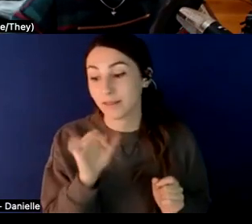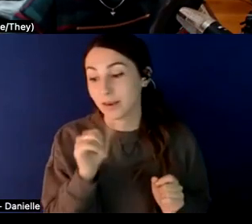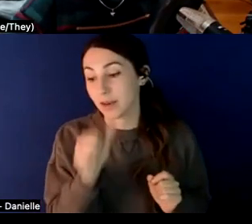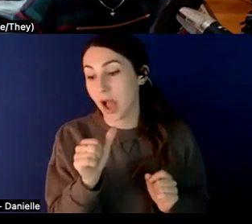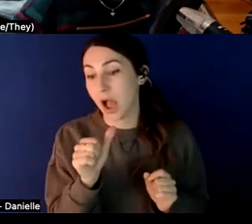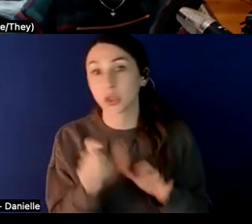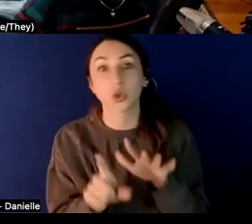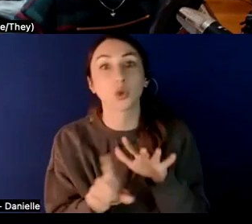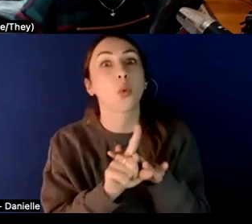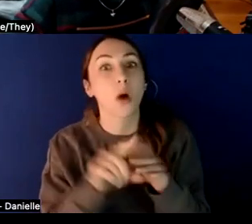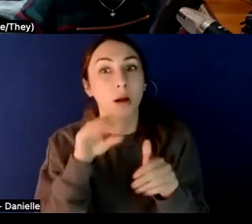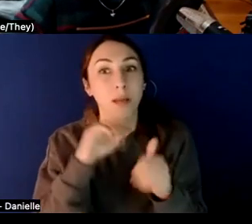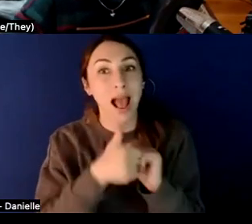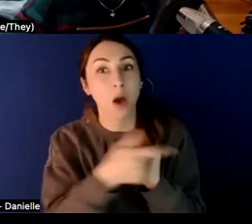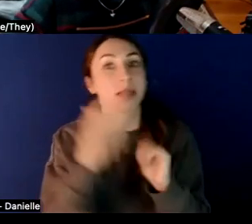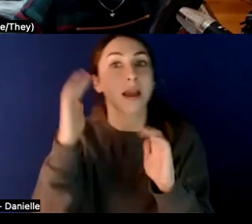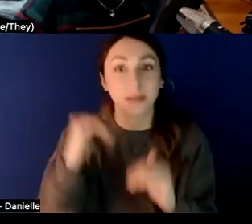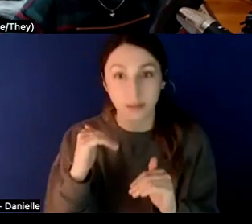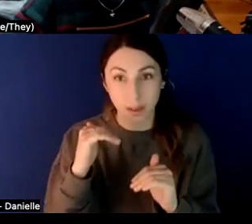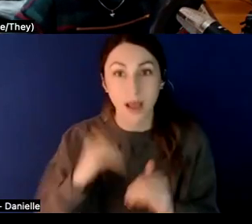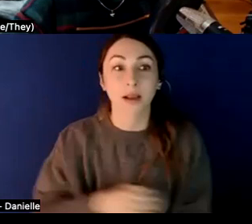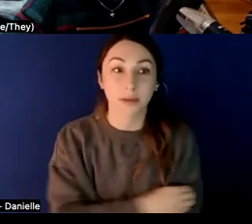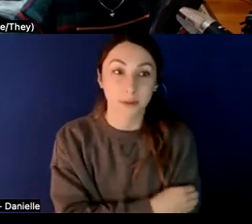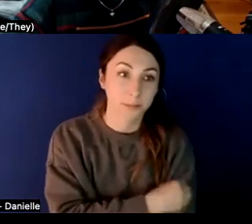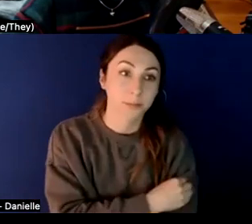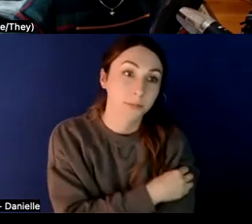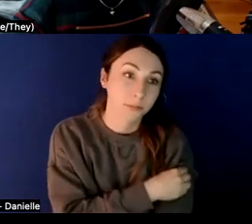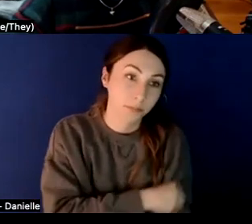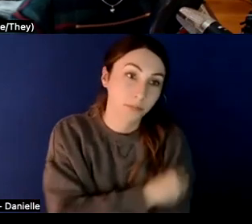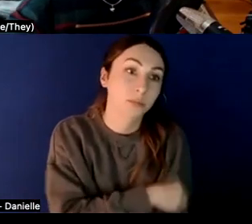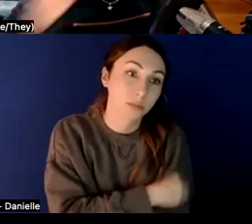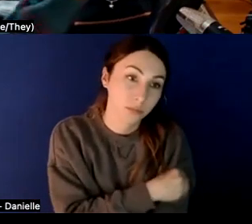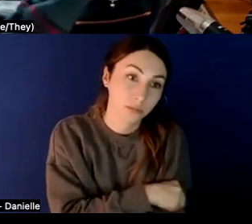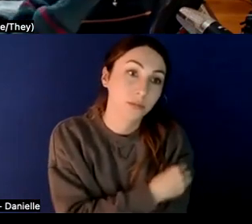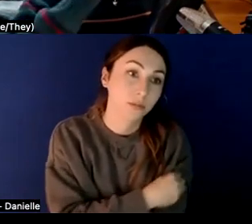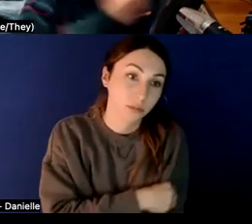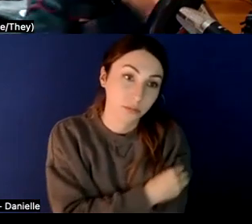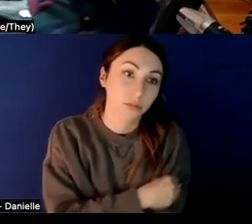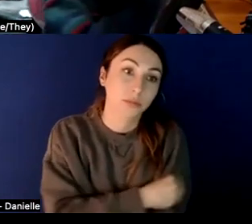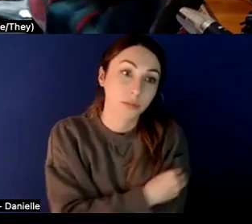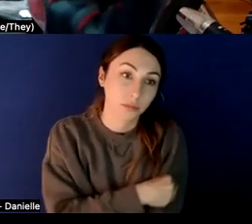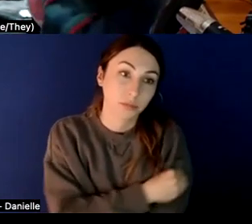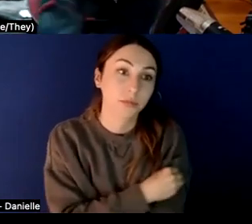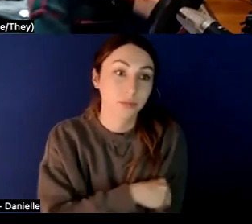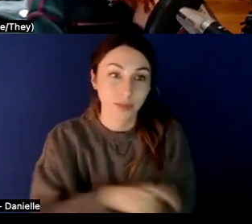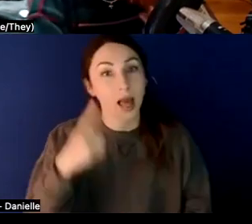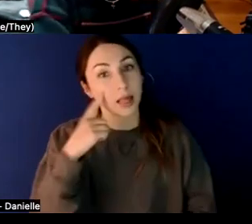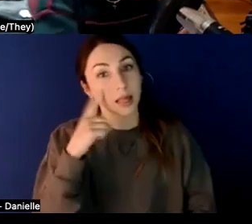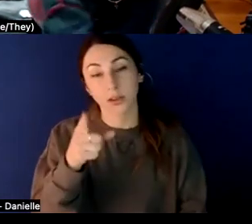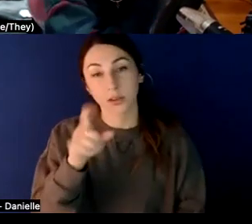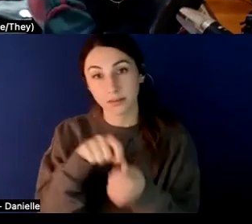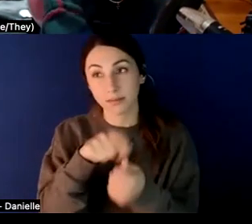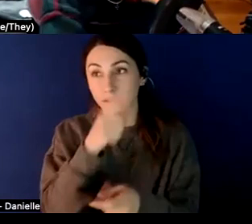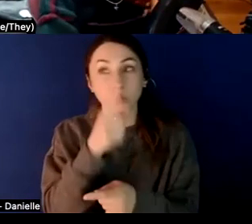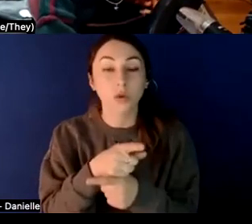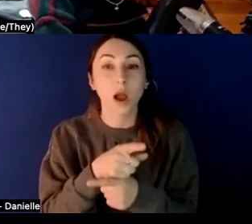way that somebody was expecting, because it's just so much. So I think you're really on point with naming boundaries